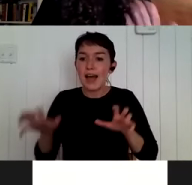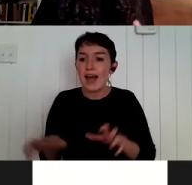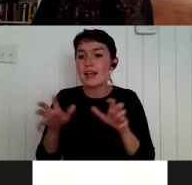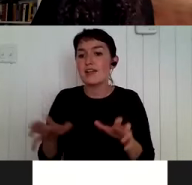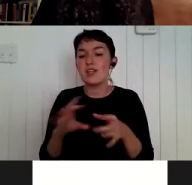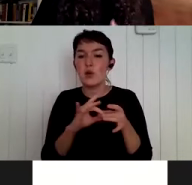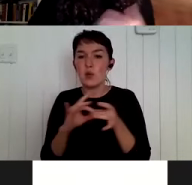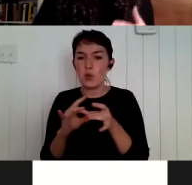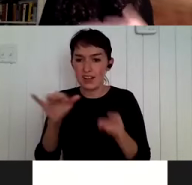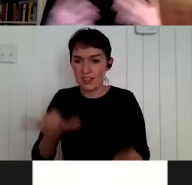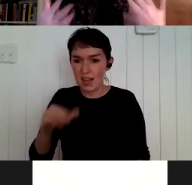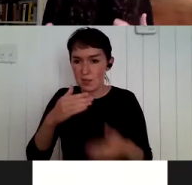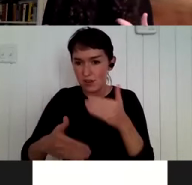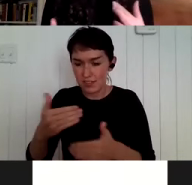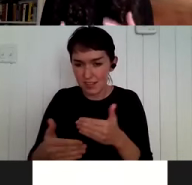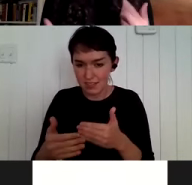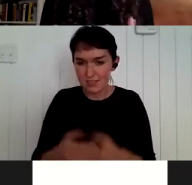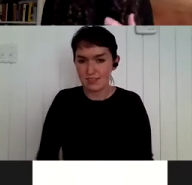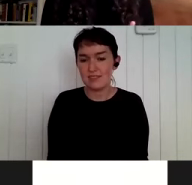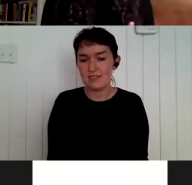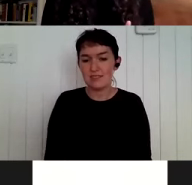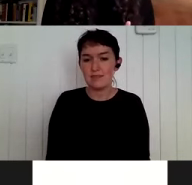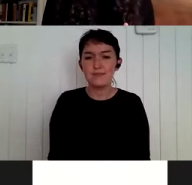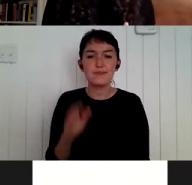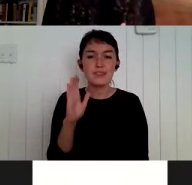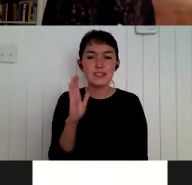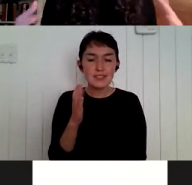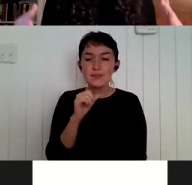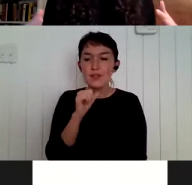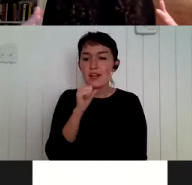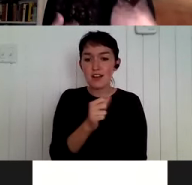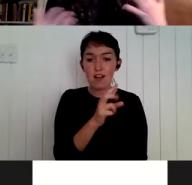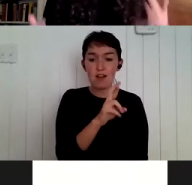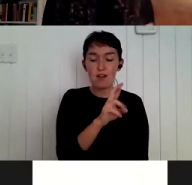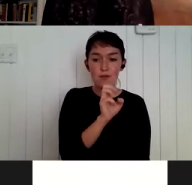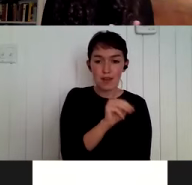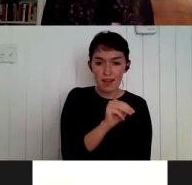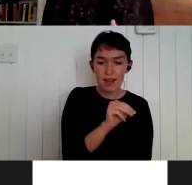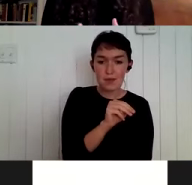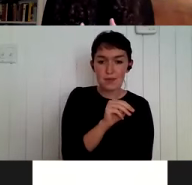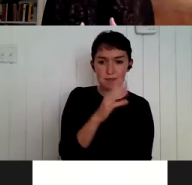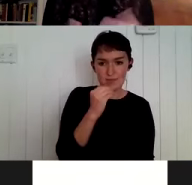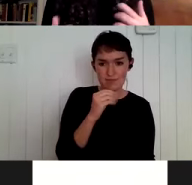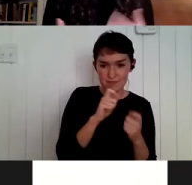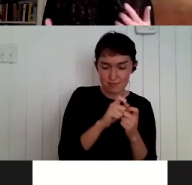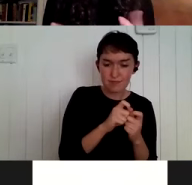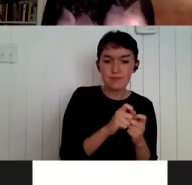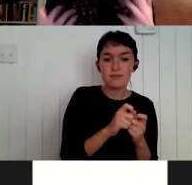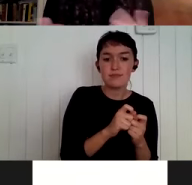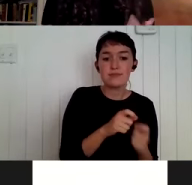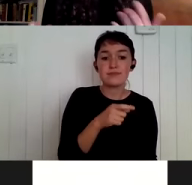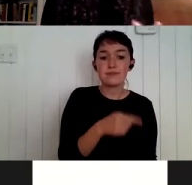And it seems that within non-REM sleep in particular, then, these are characteristics of the neural